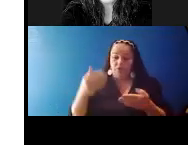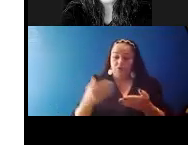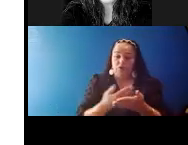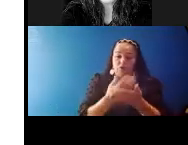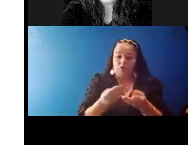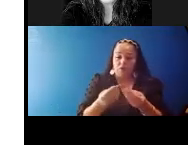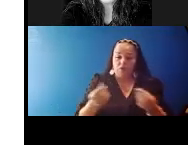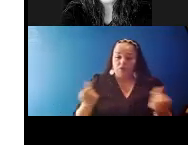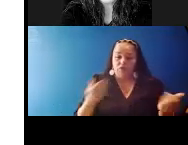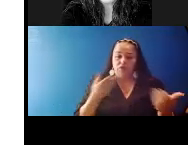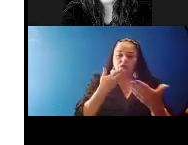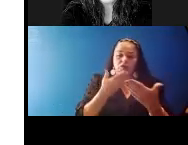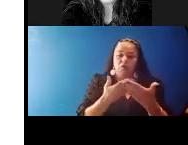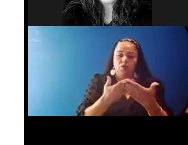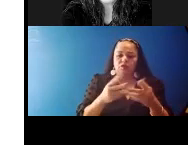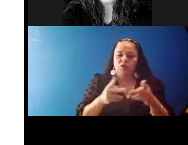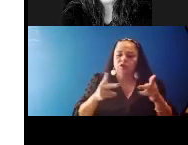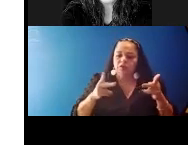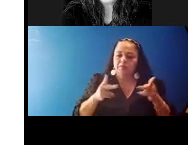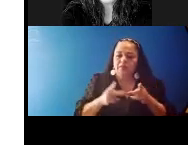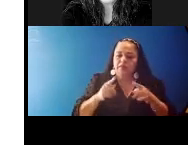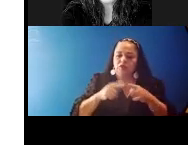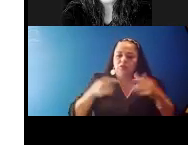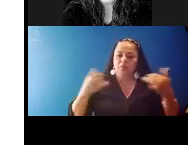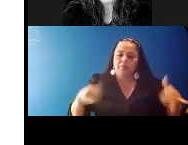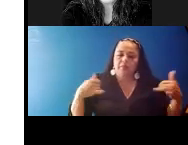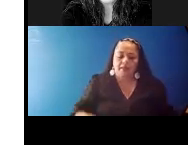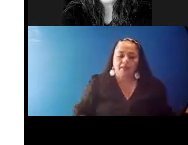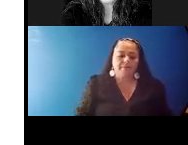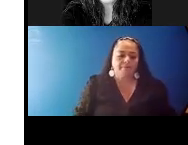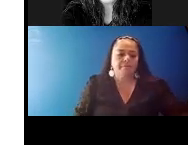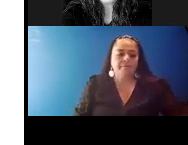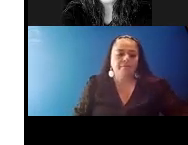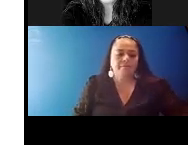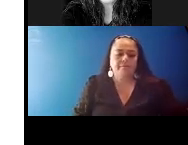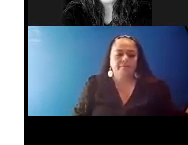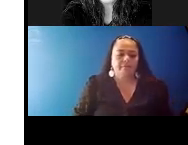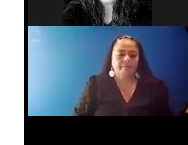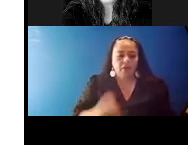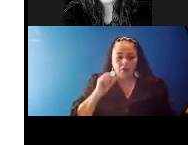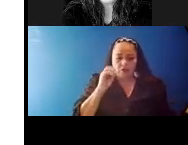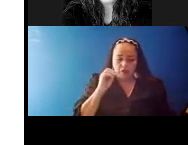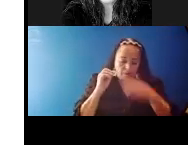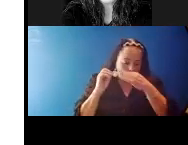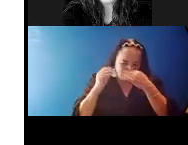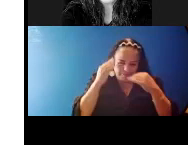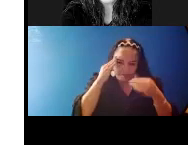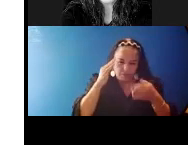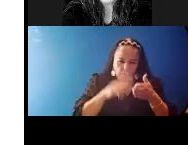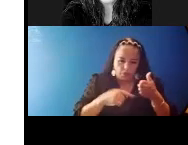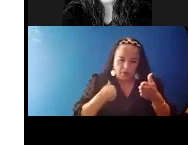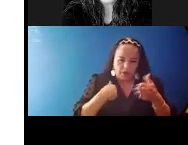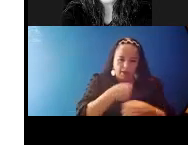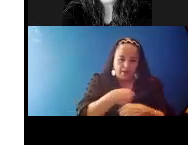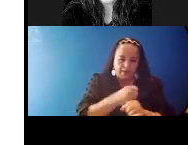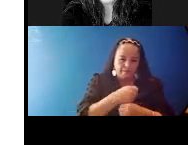great space to play. Let's say that. We can move to the next. And so, you know what? I made this an animated slide,